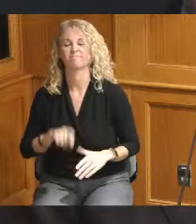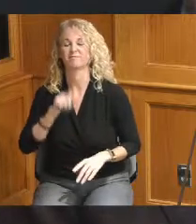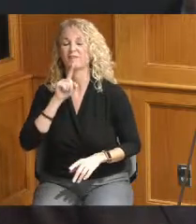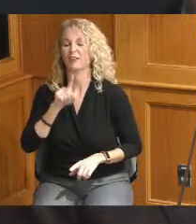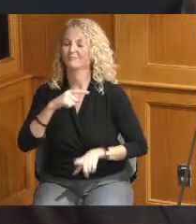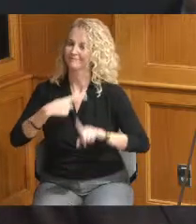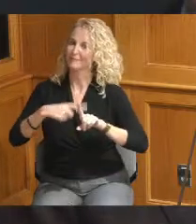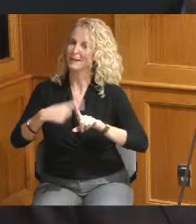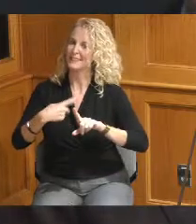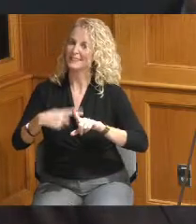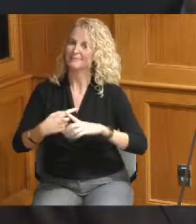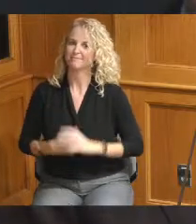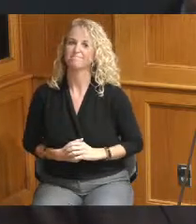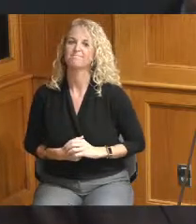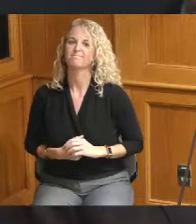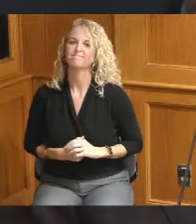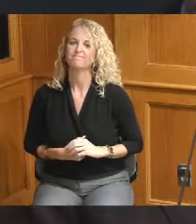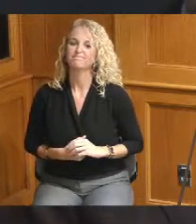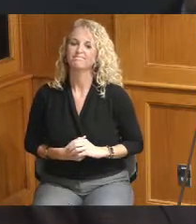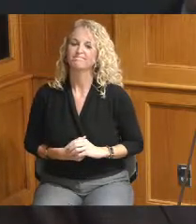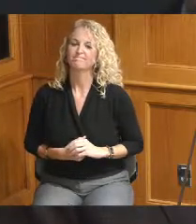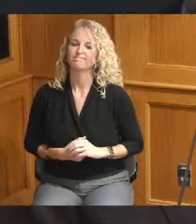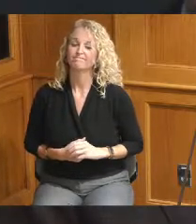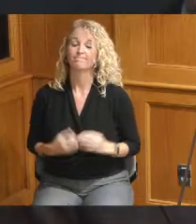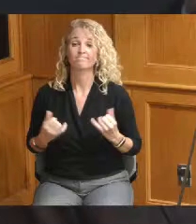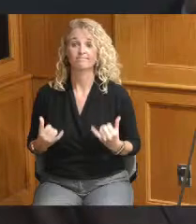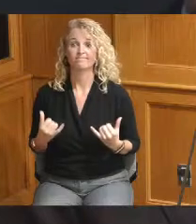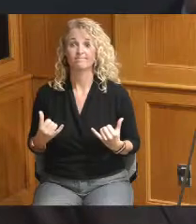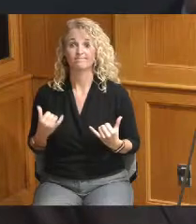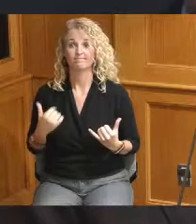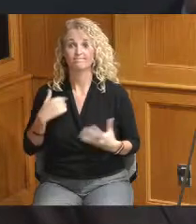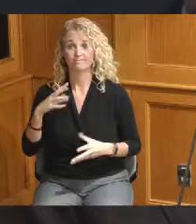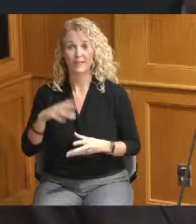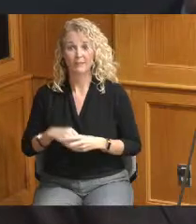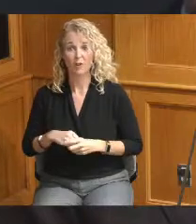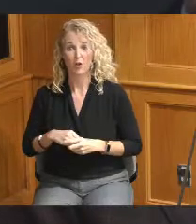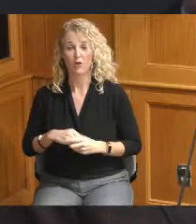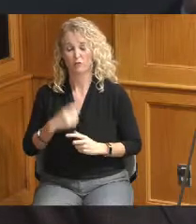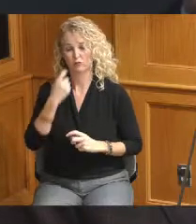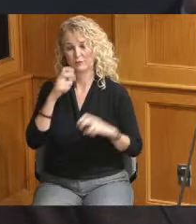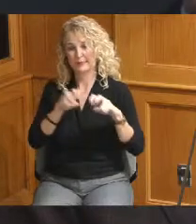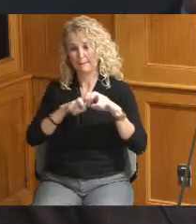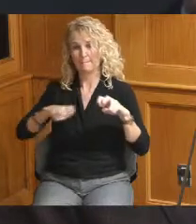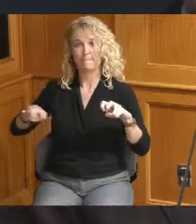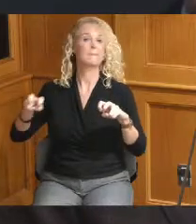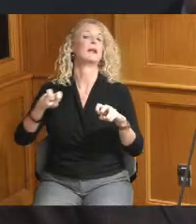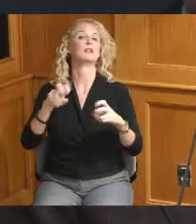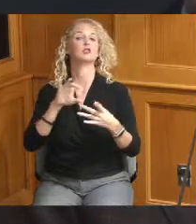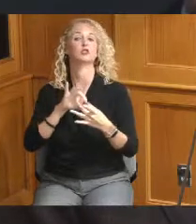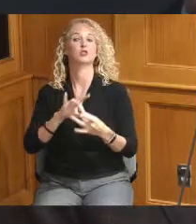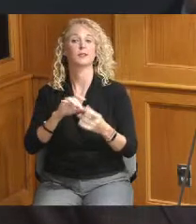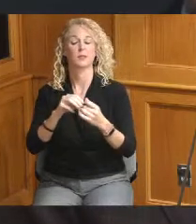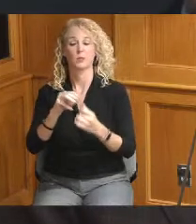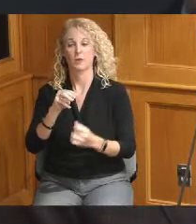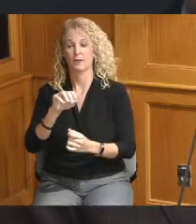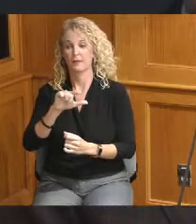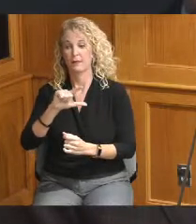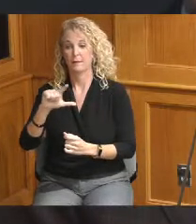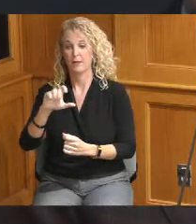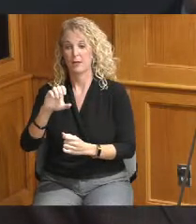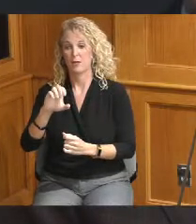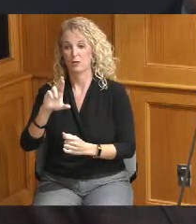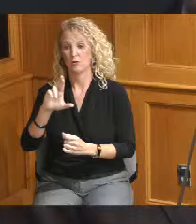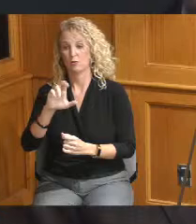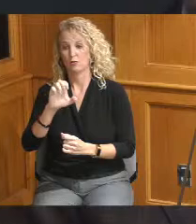news for Hamilton County. Today, I participated on a panel related to the Mill Creek Trail. This